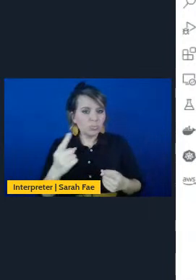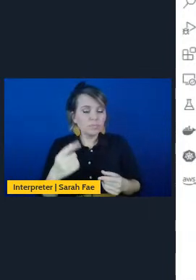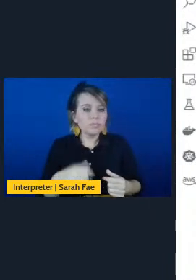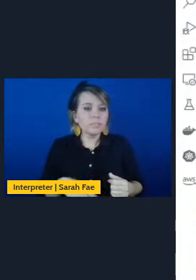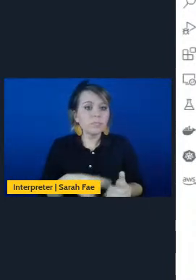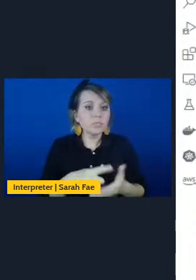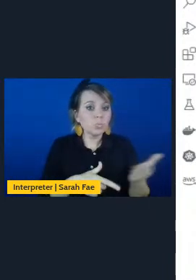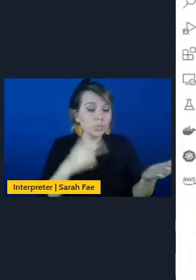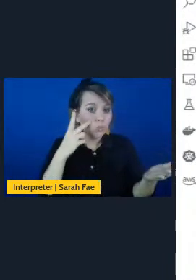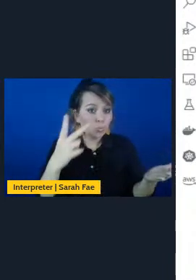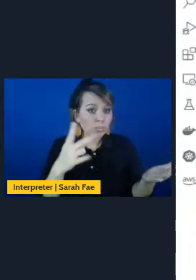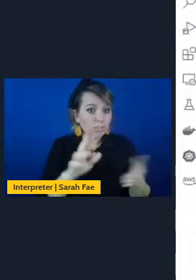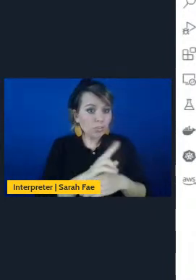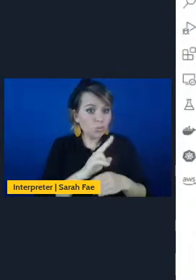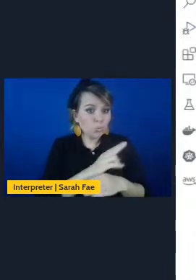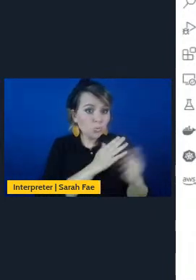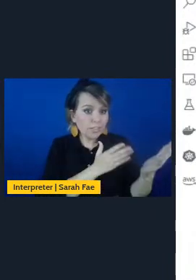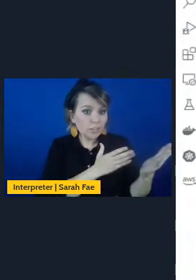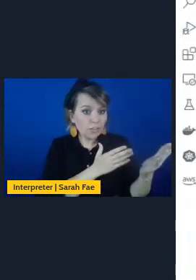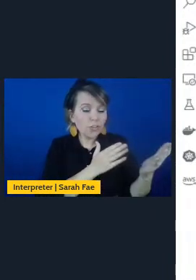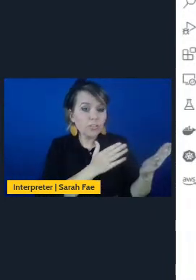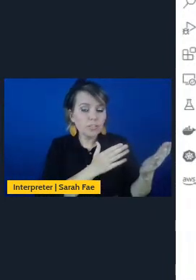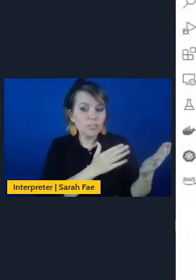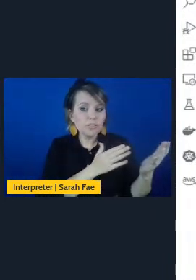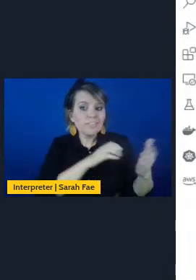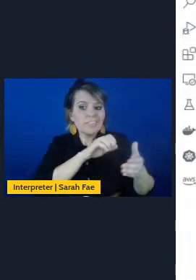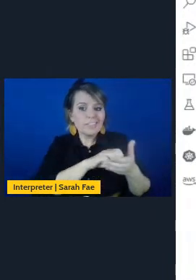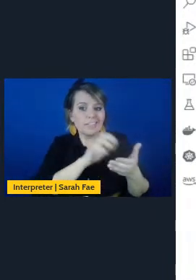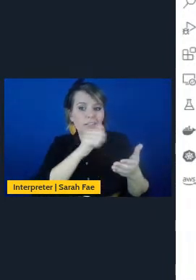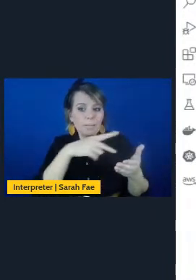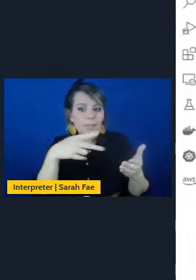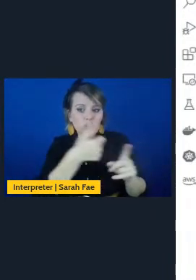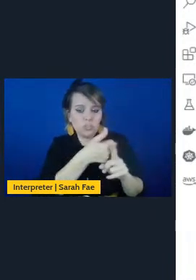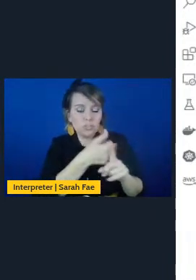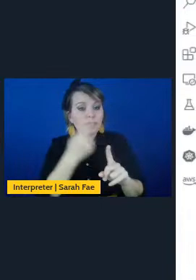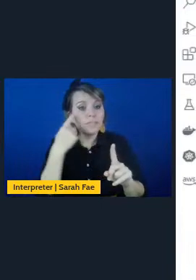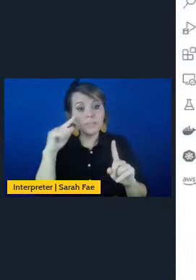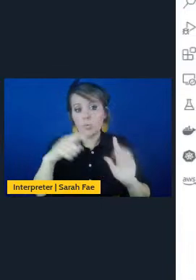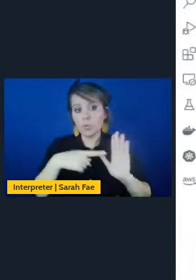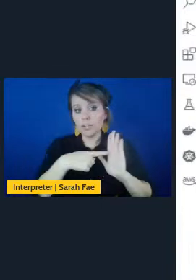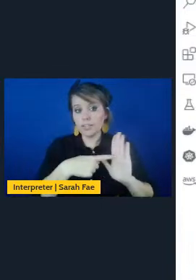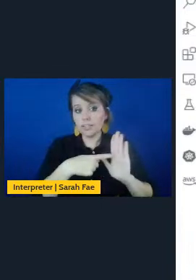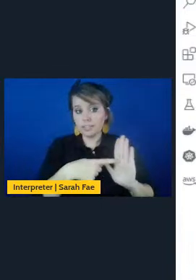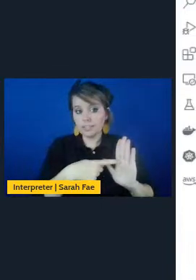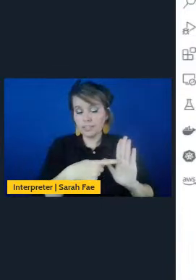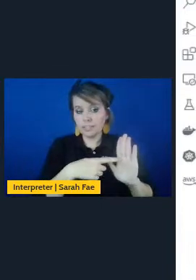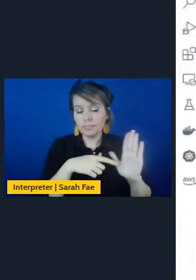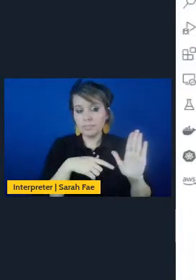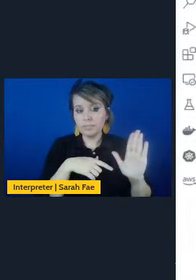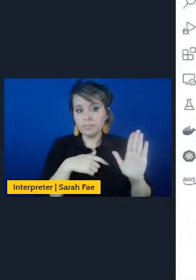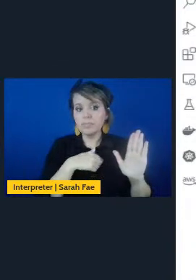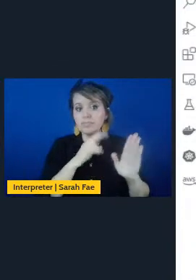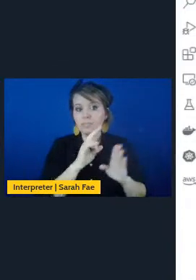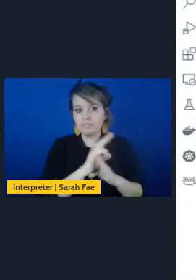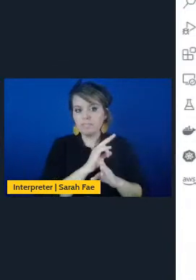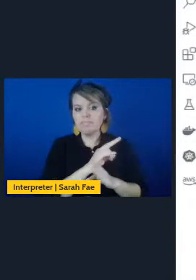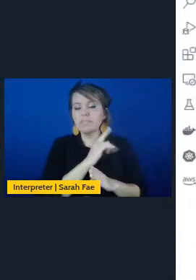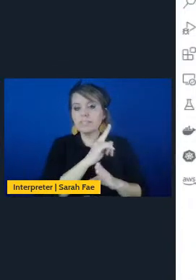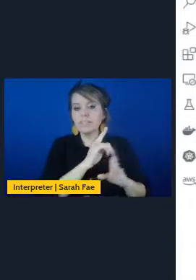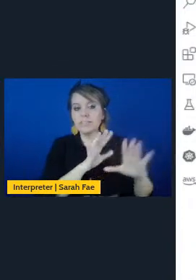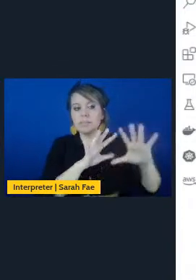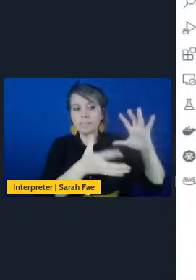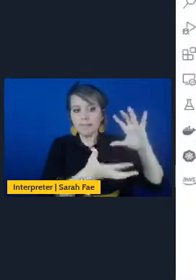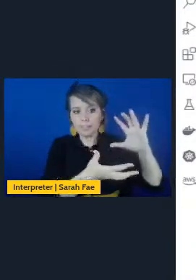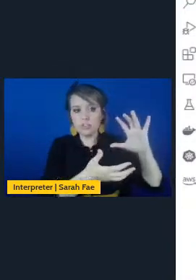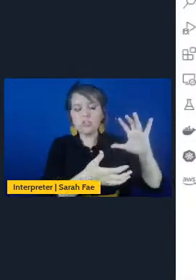you see being used here in the application itself. So for instance, I'm using this package here, if I were